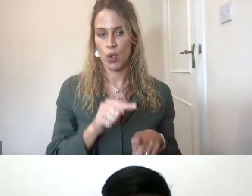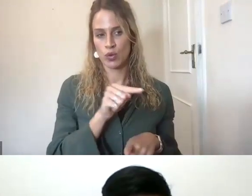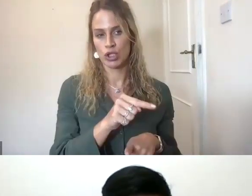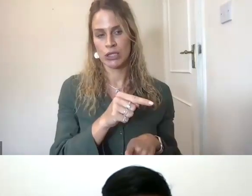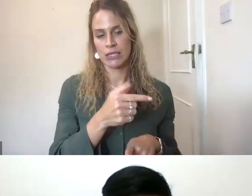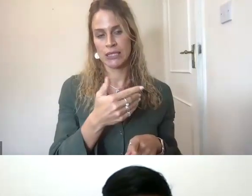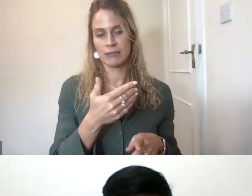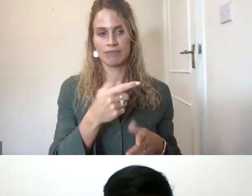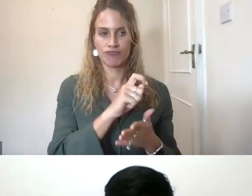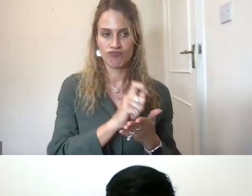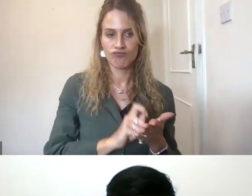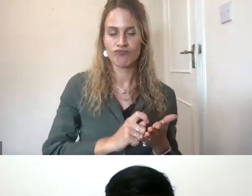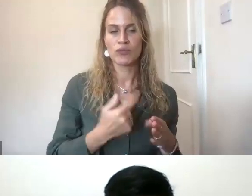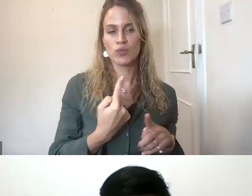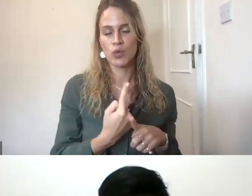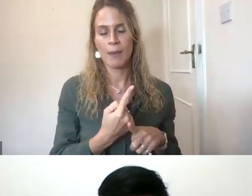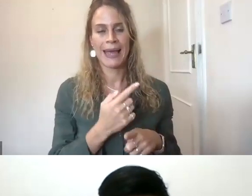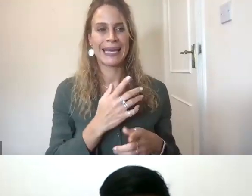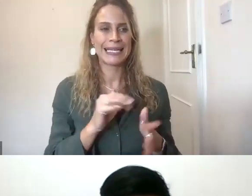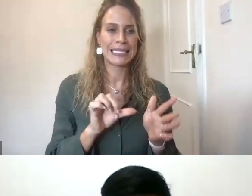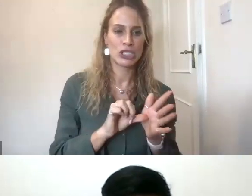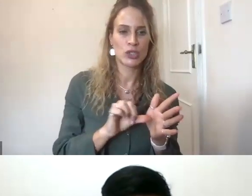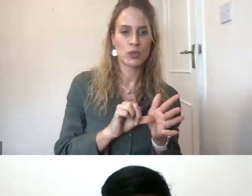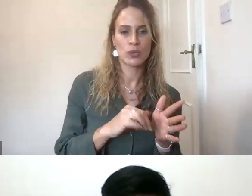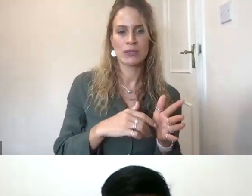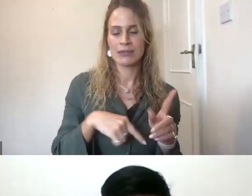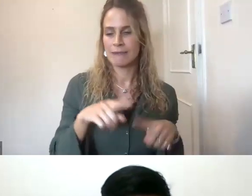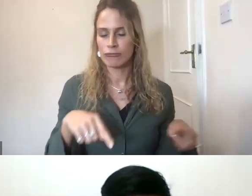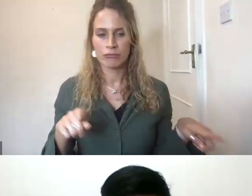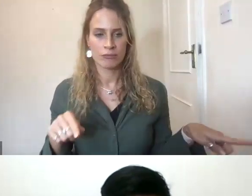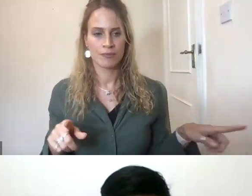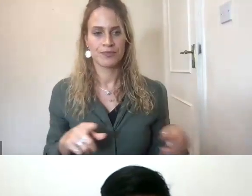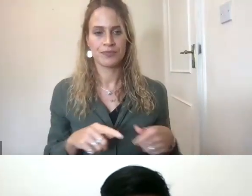issues, and there'll be women's issues she talks about, and